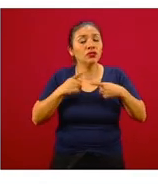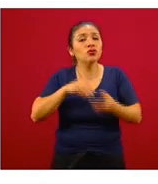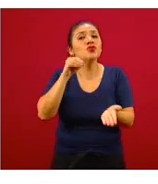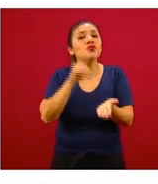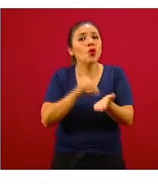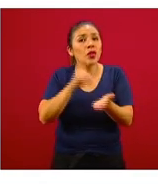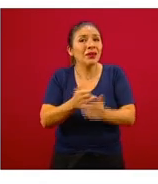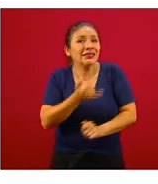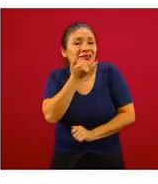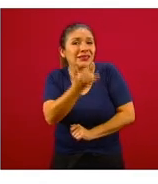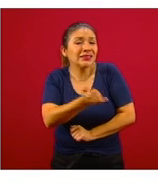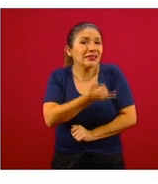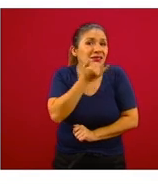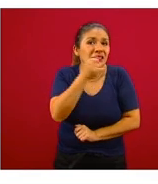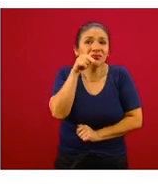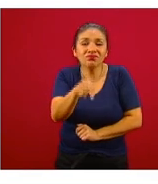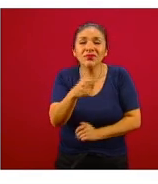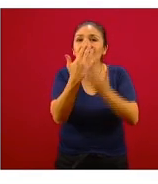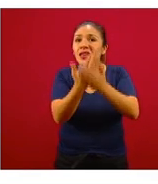2,507, and we still have